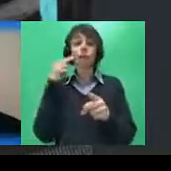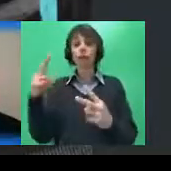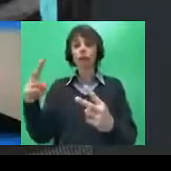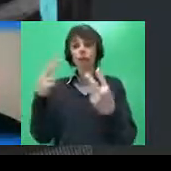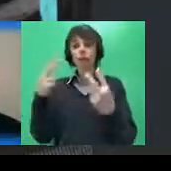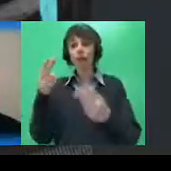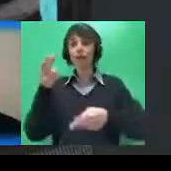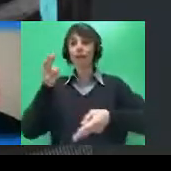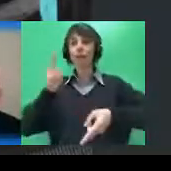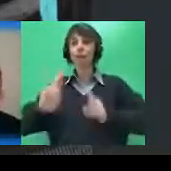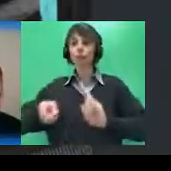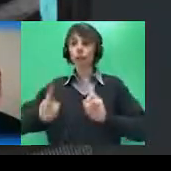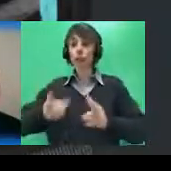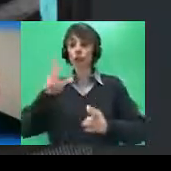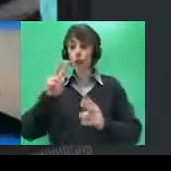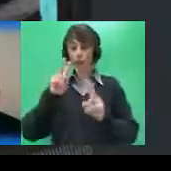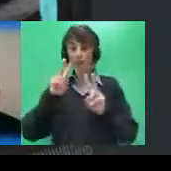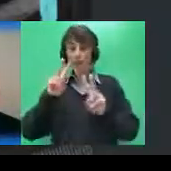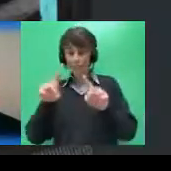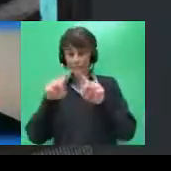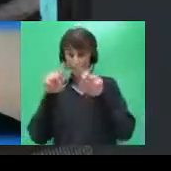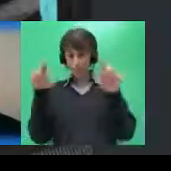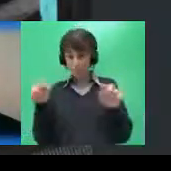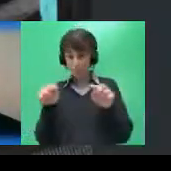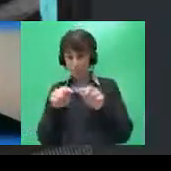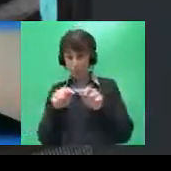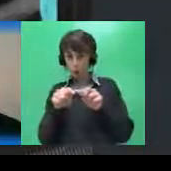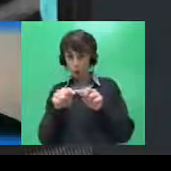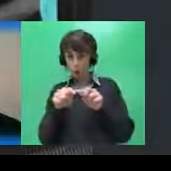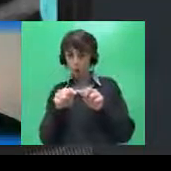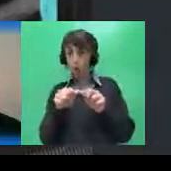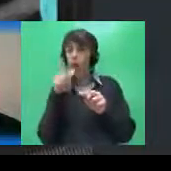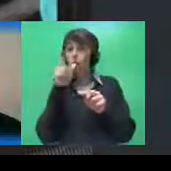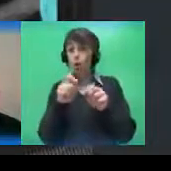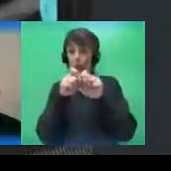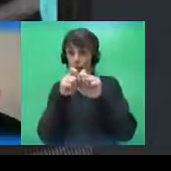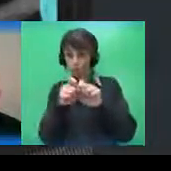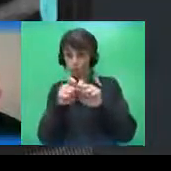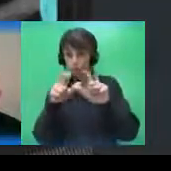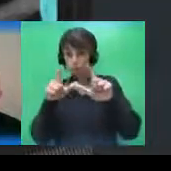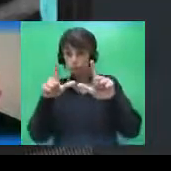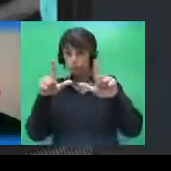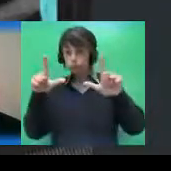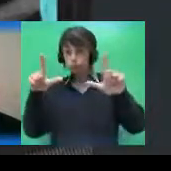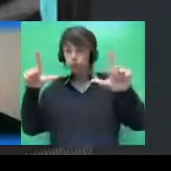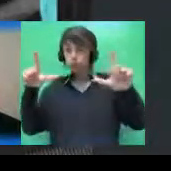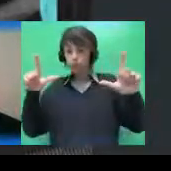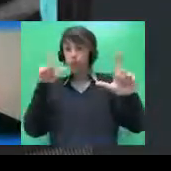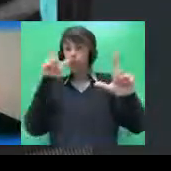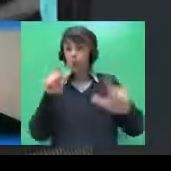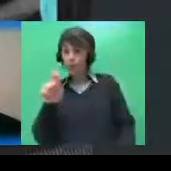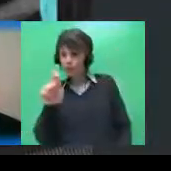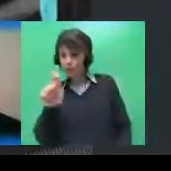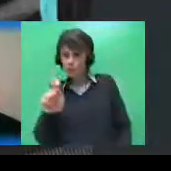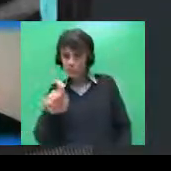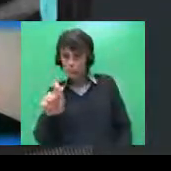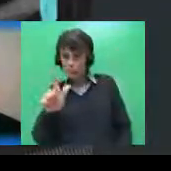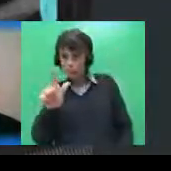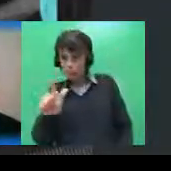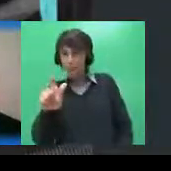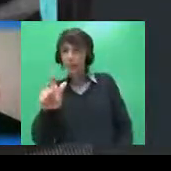in the video boxes. I believe that you can enlarge those boxes to get a sort of bigger, larger scale picture